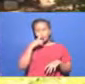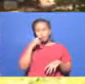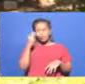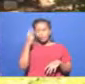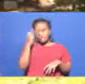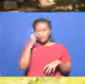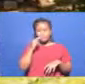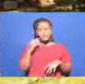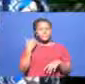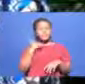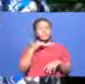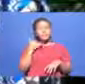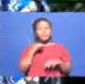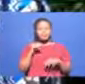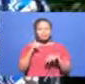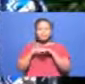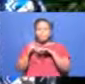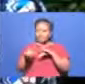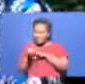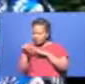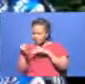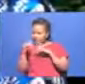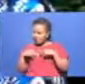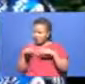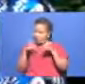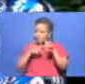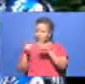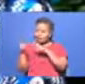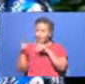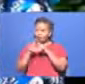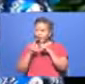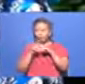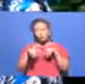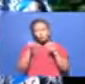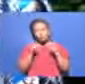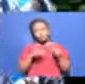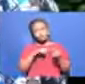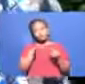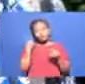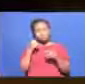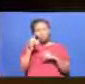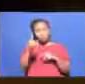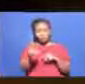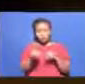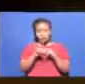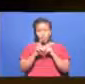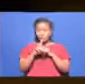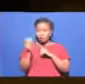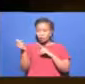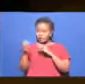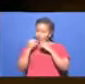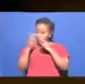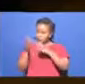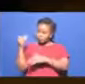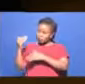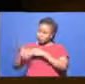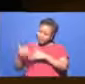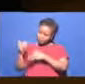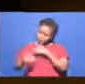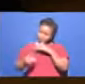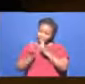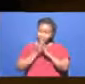him armed. The suspect then hacked one of them to death, while the one who escaped alerted the neighbors, who then stormed his homestead